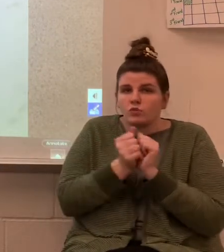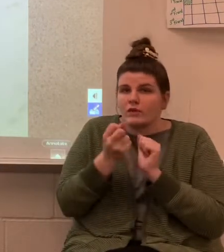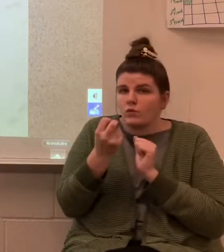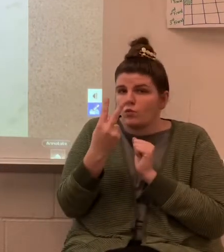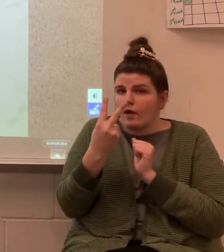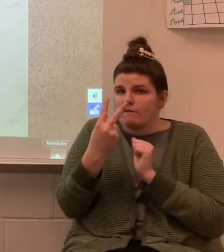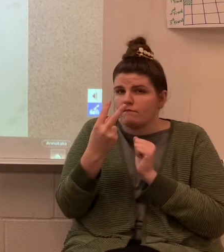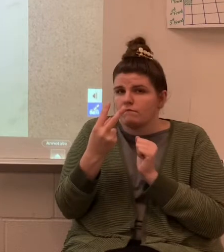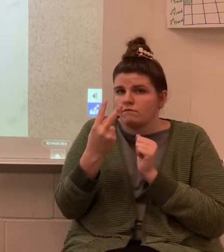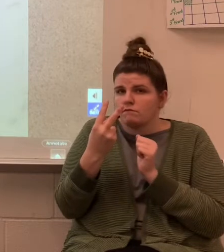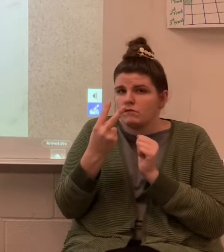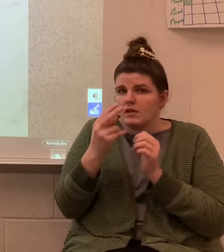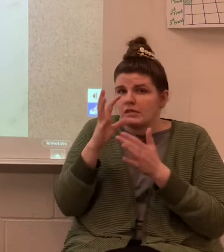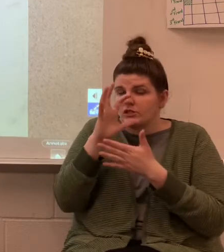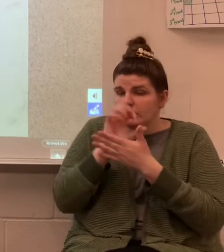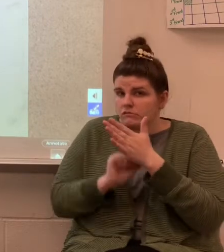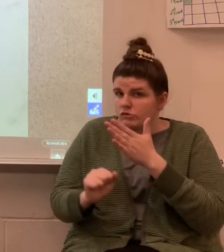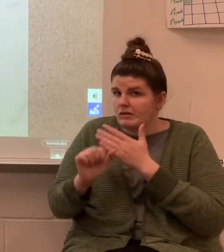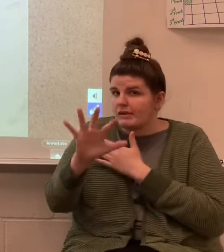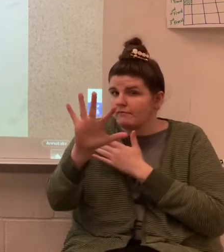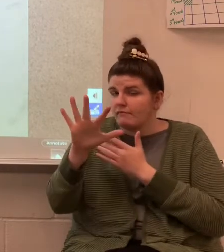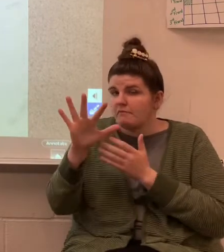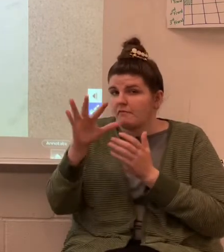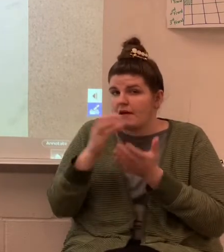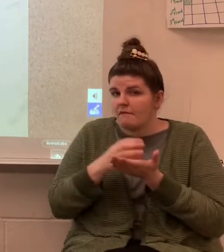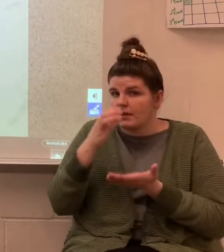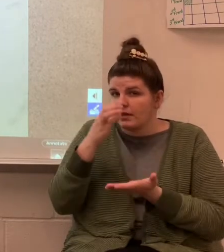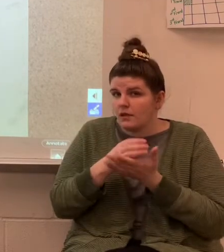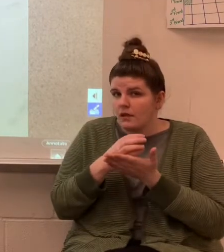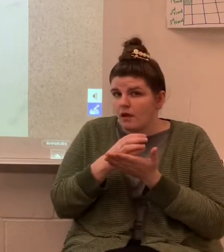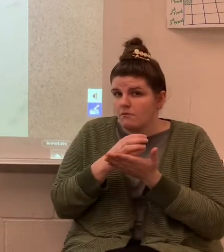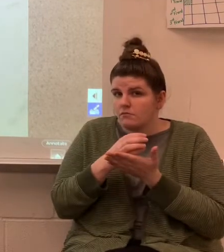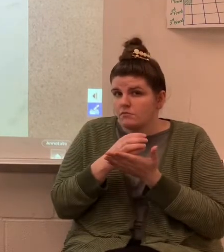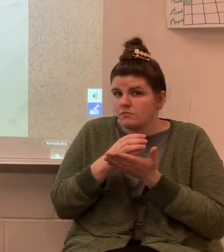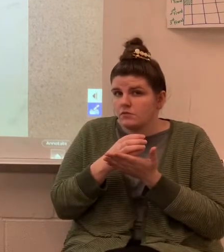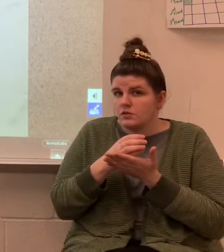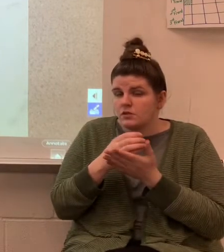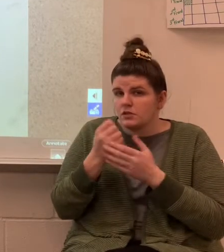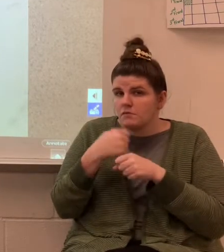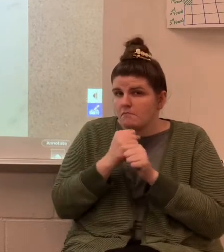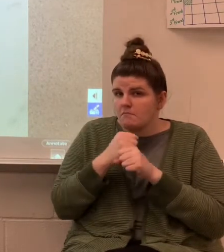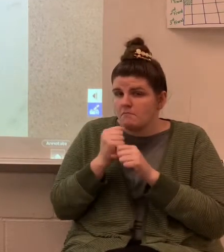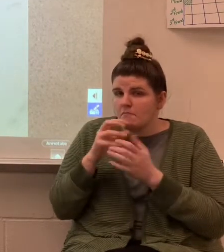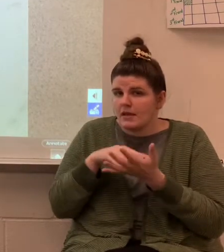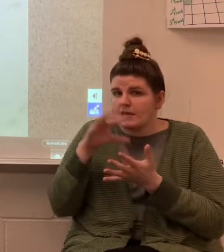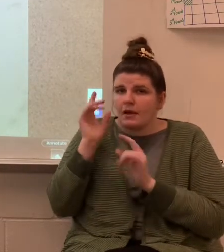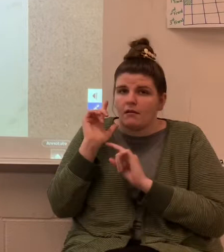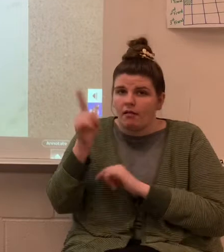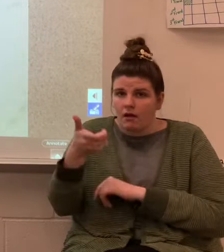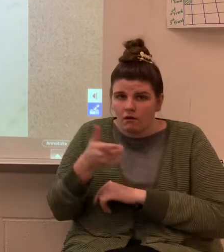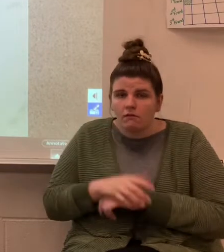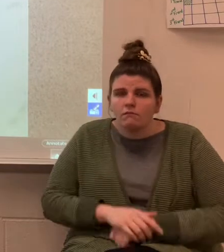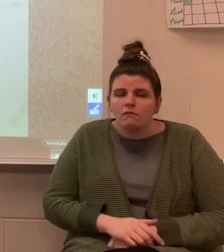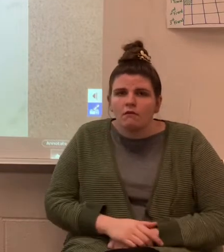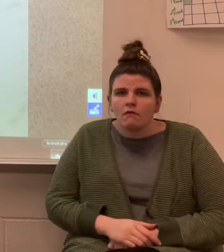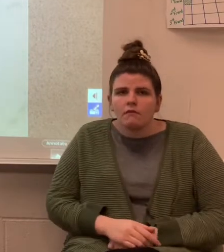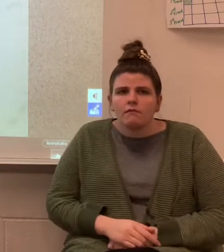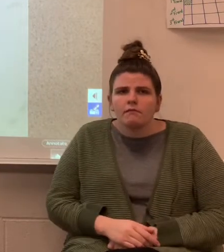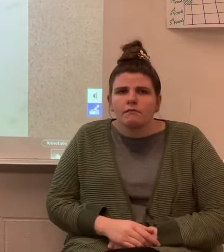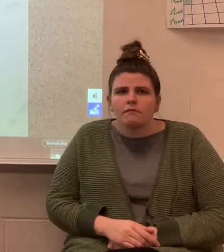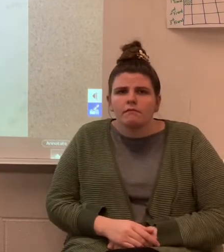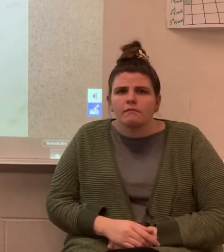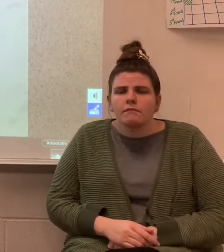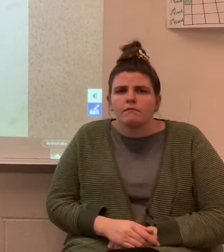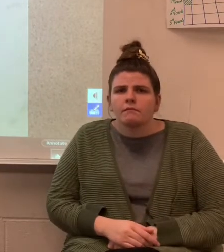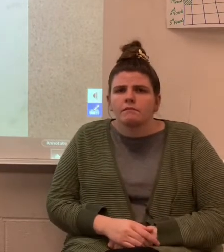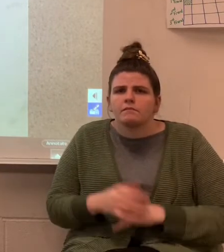She's going to set aside or take away 5 cups that she'll put to the side so she can make a cake later. Okay, so now we are